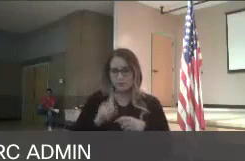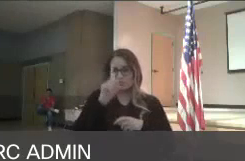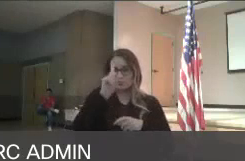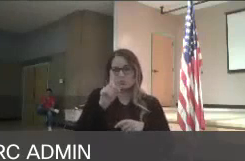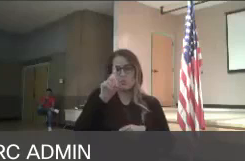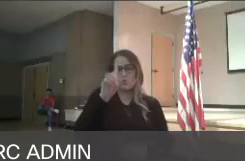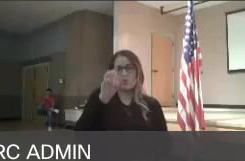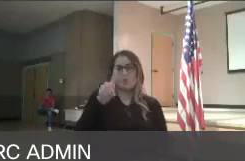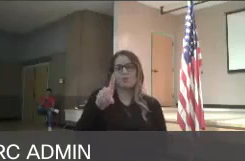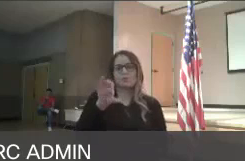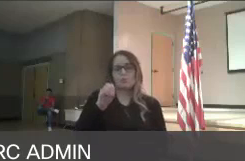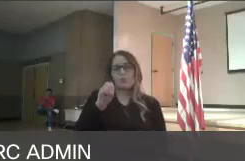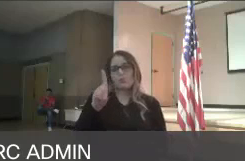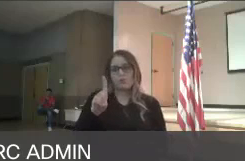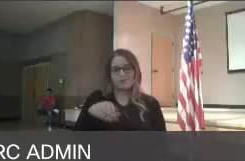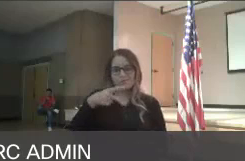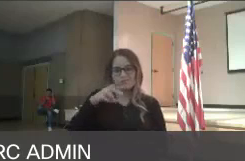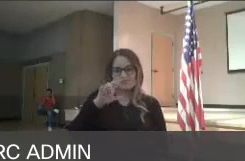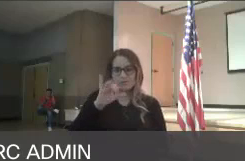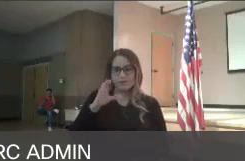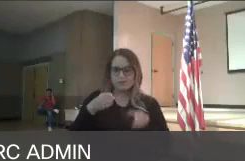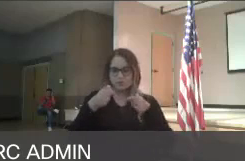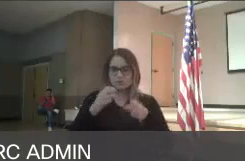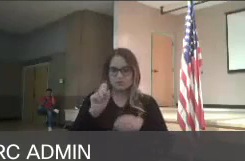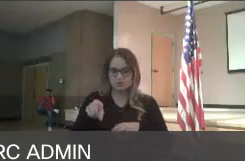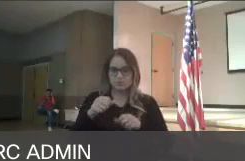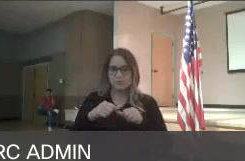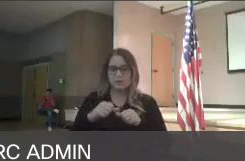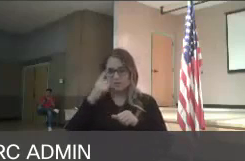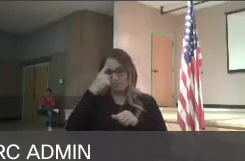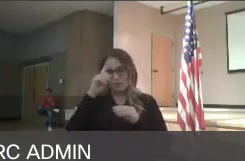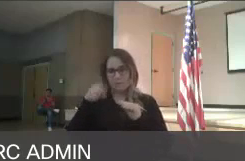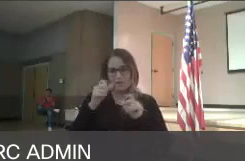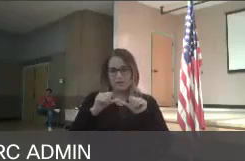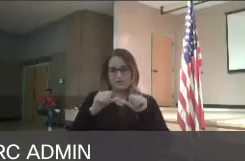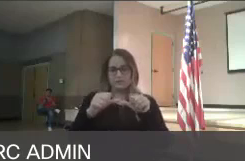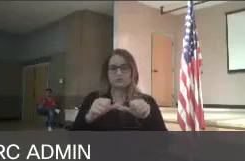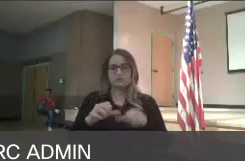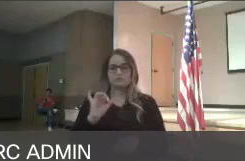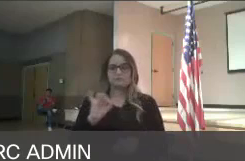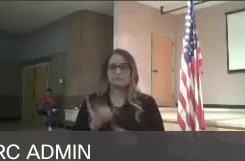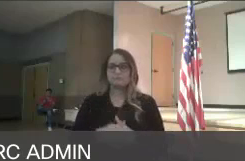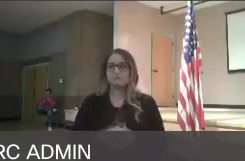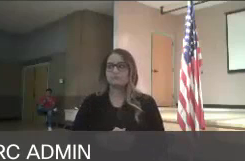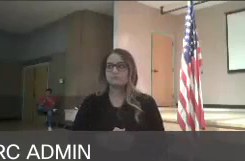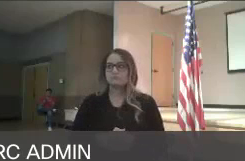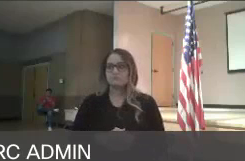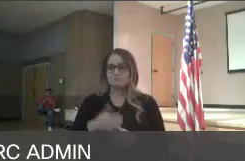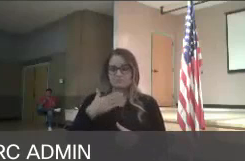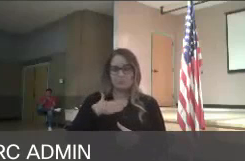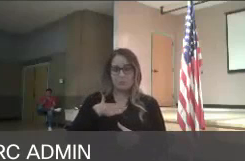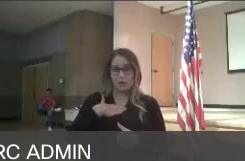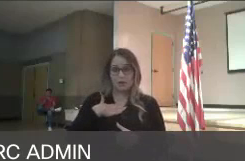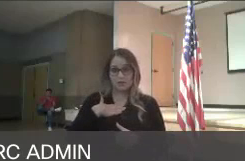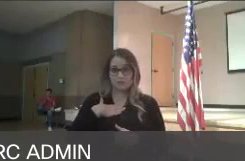the 101, or the alignment with the Price Road, should be considered and continue to be that way on it.